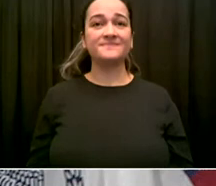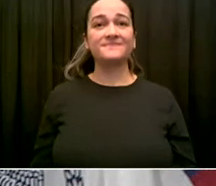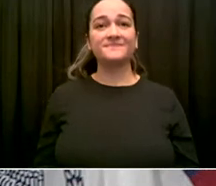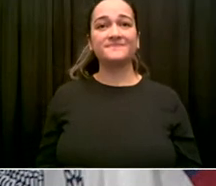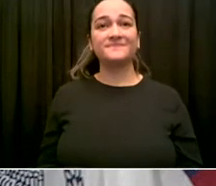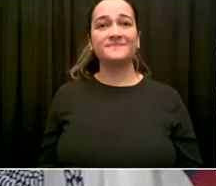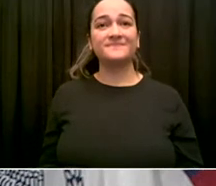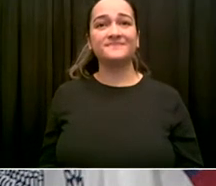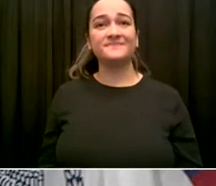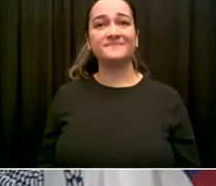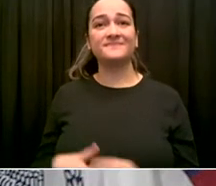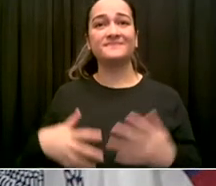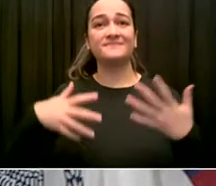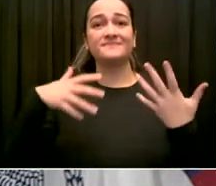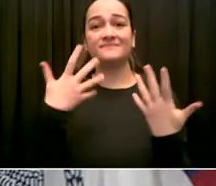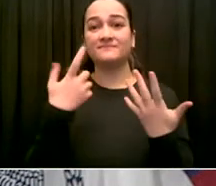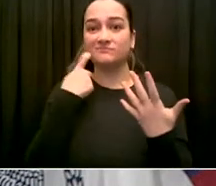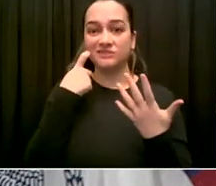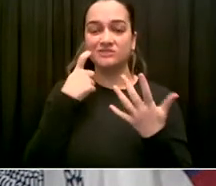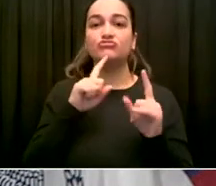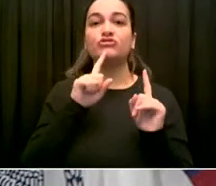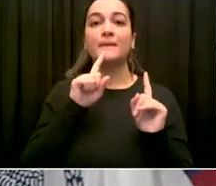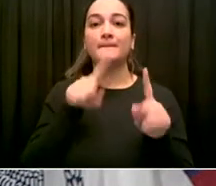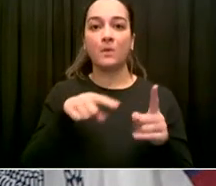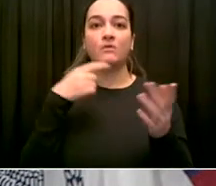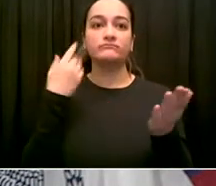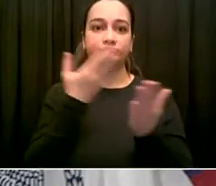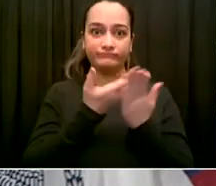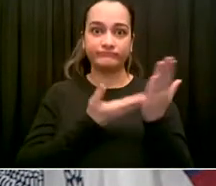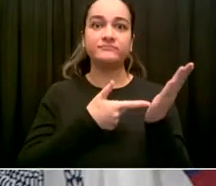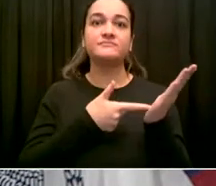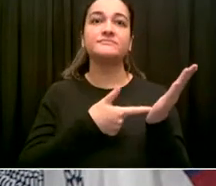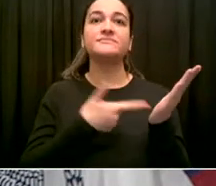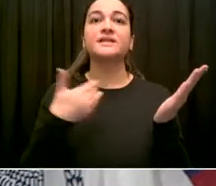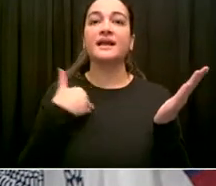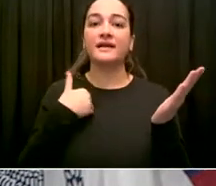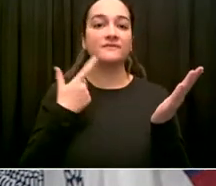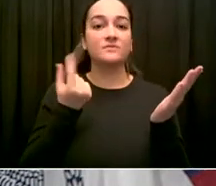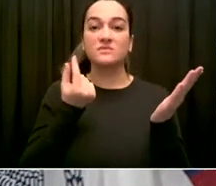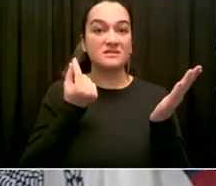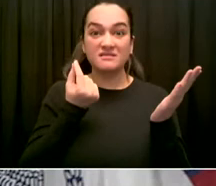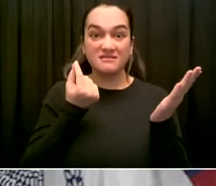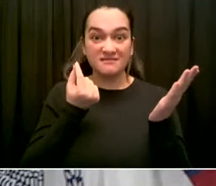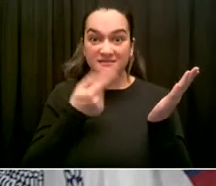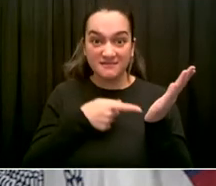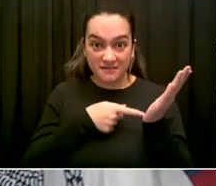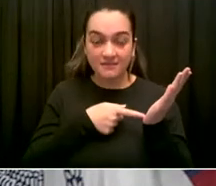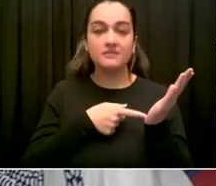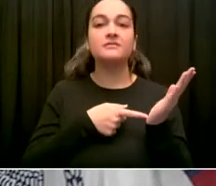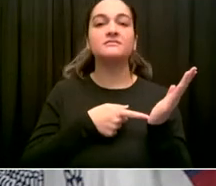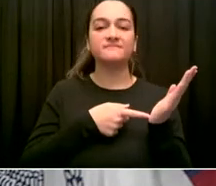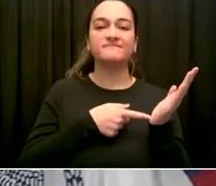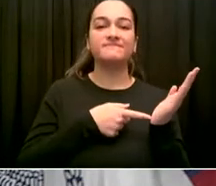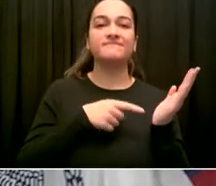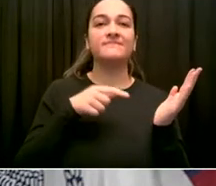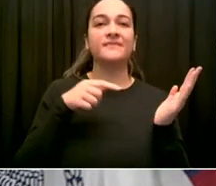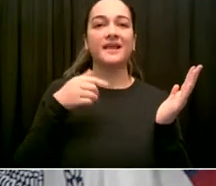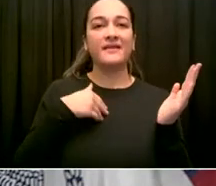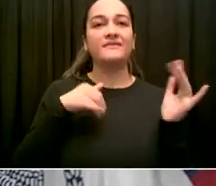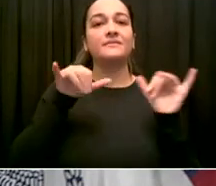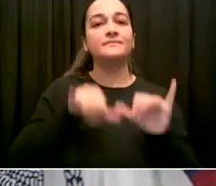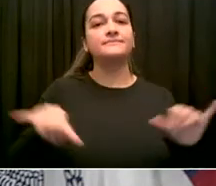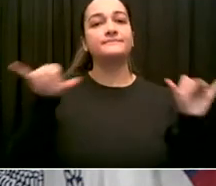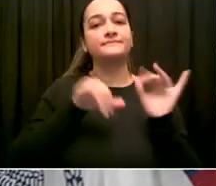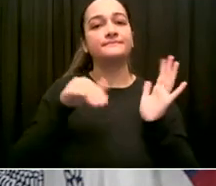facts that have been laid out by the Times indicates very clearly a pattern of corruption, pure and simple, a